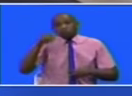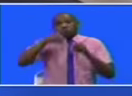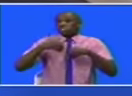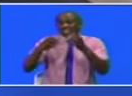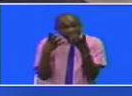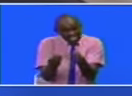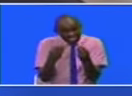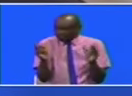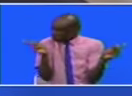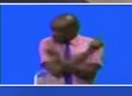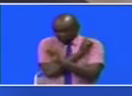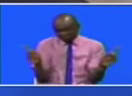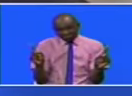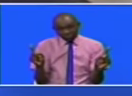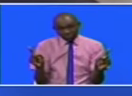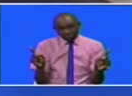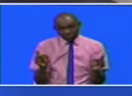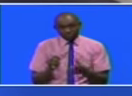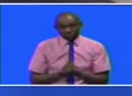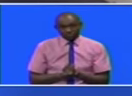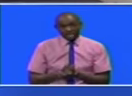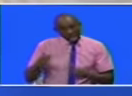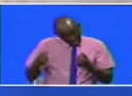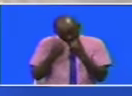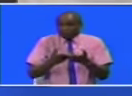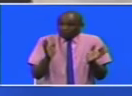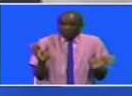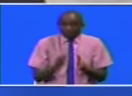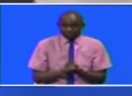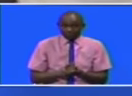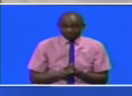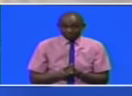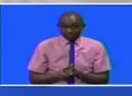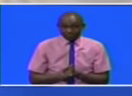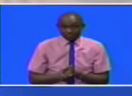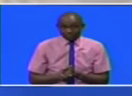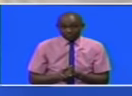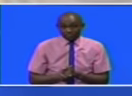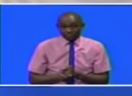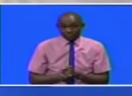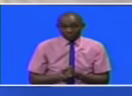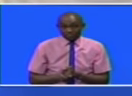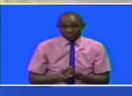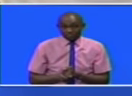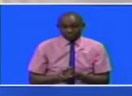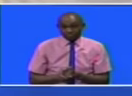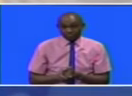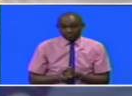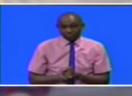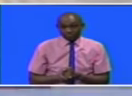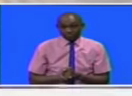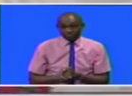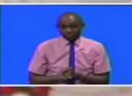easily. Ifanyike vile tafanyika. Ngebendi luget kumagilen kaling ngot